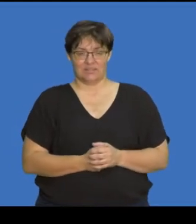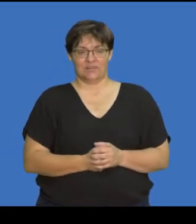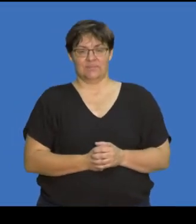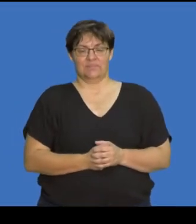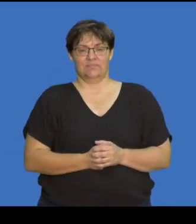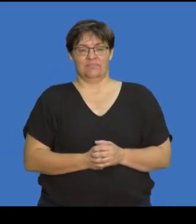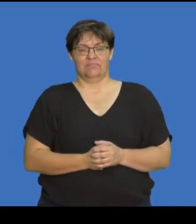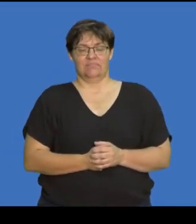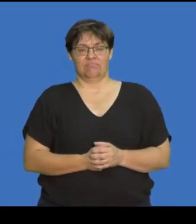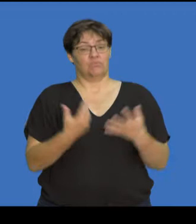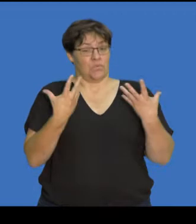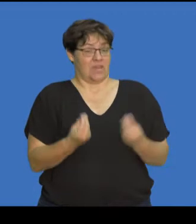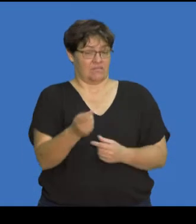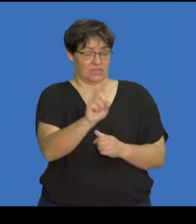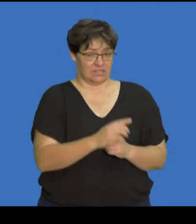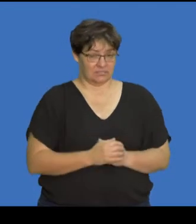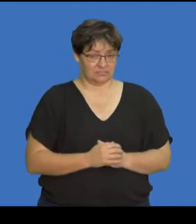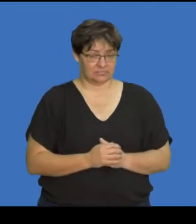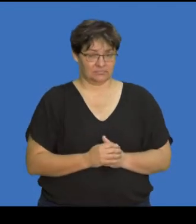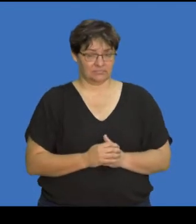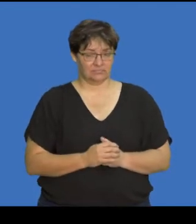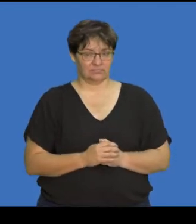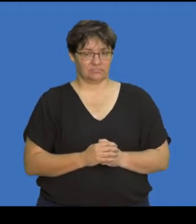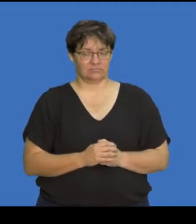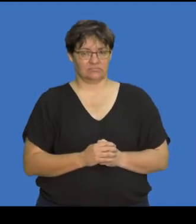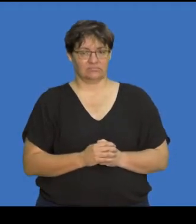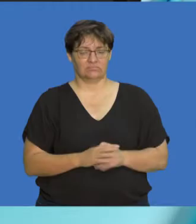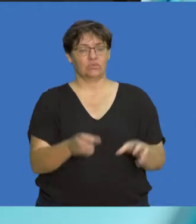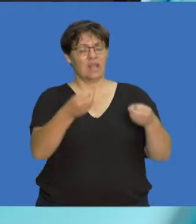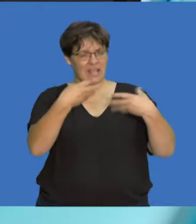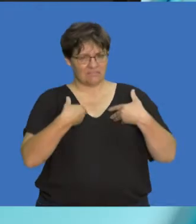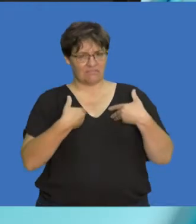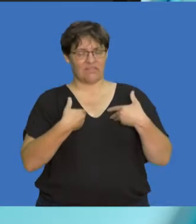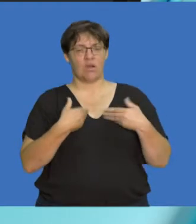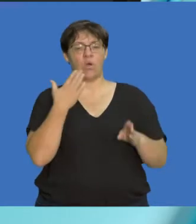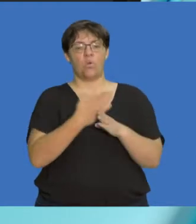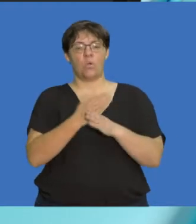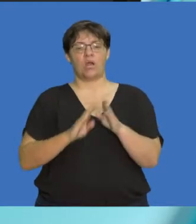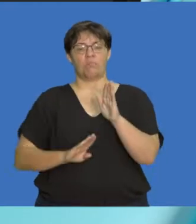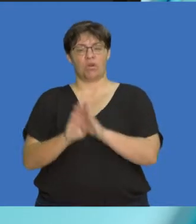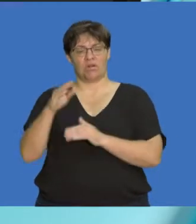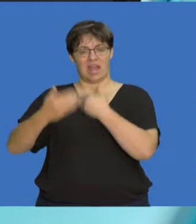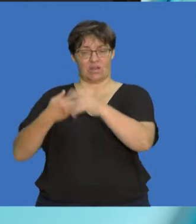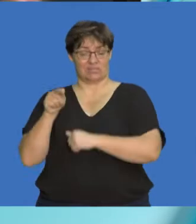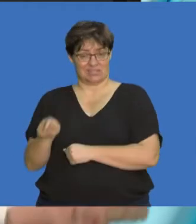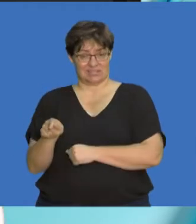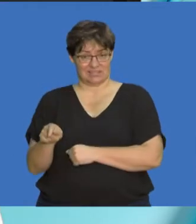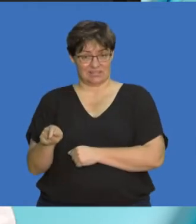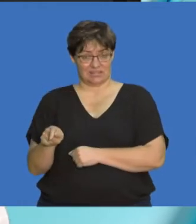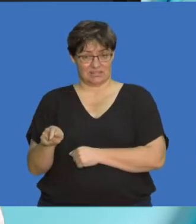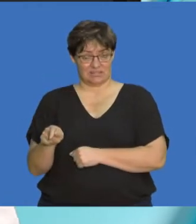Okay, what do we have here? We are given a work-in-progress account. Unlike